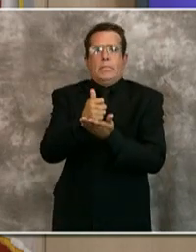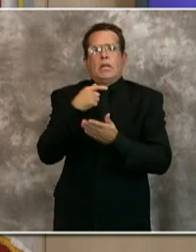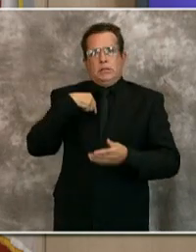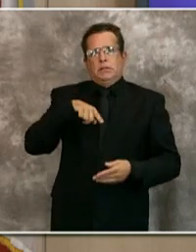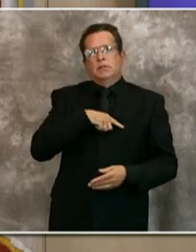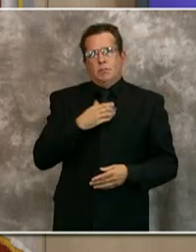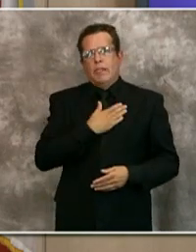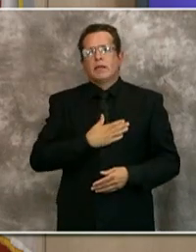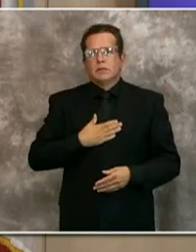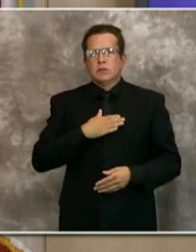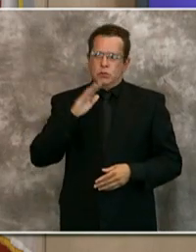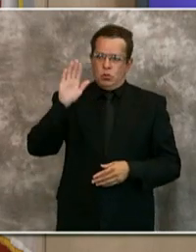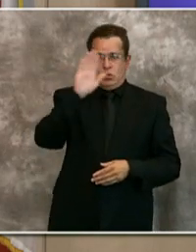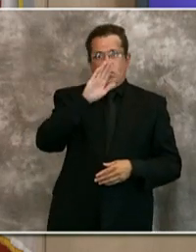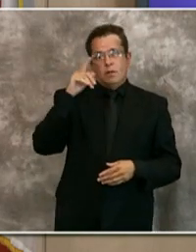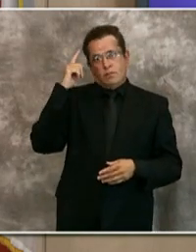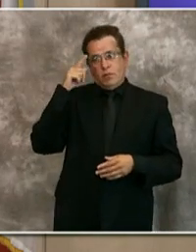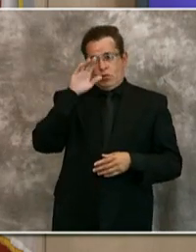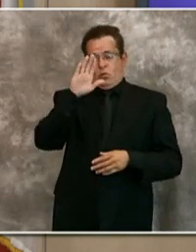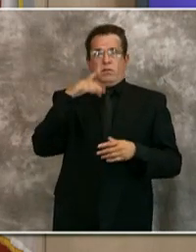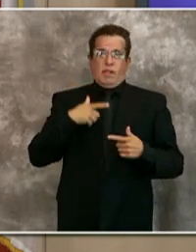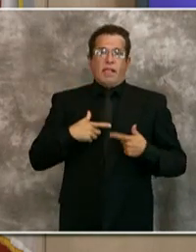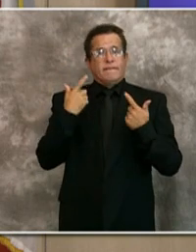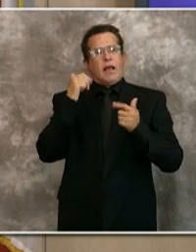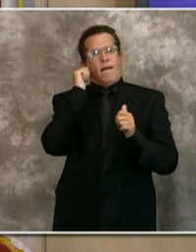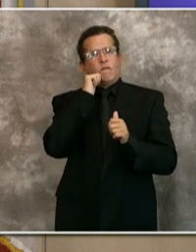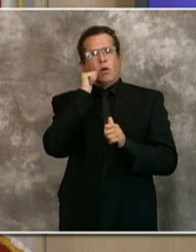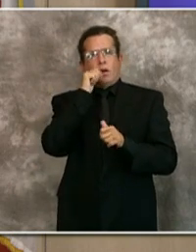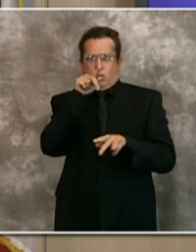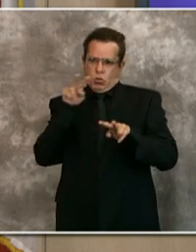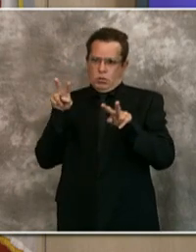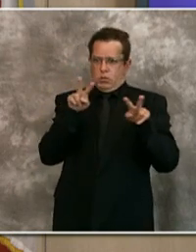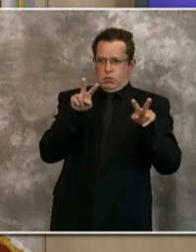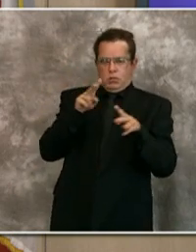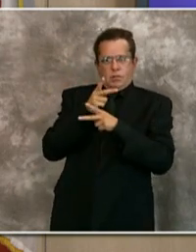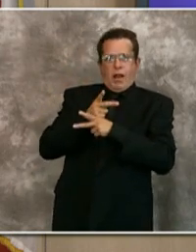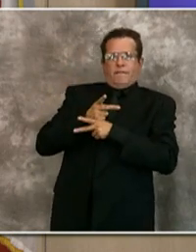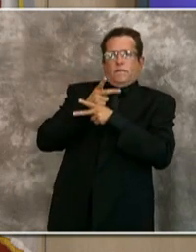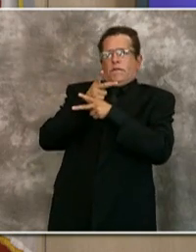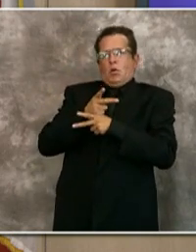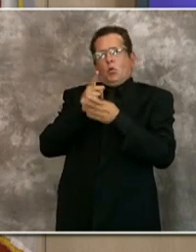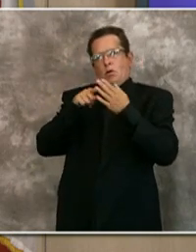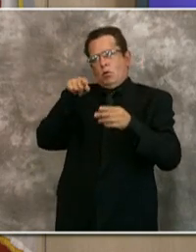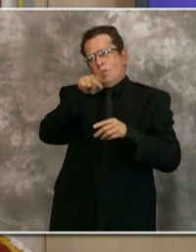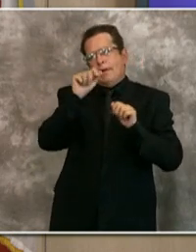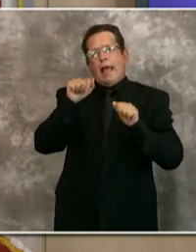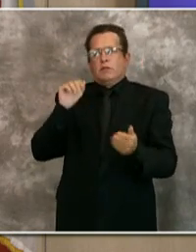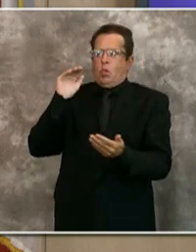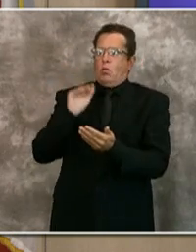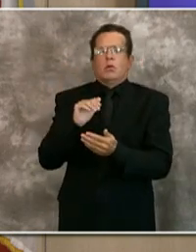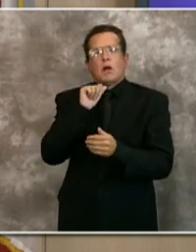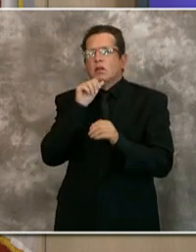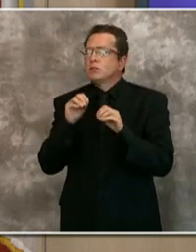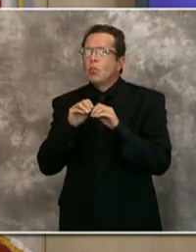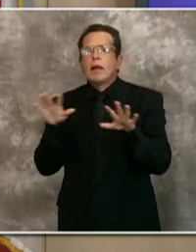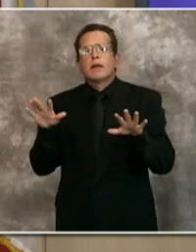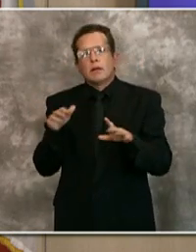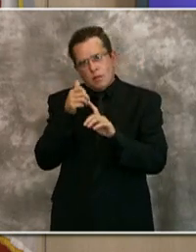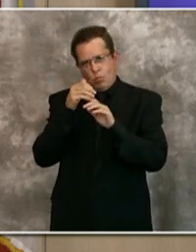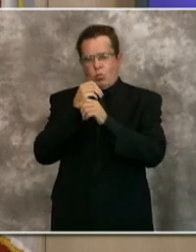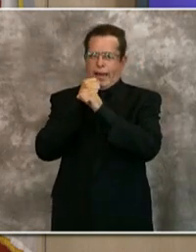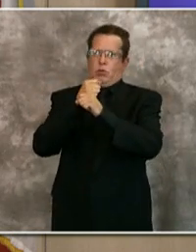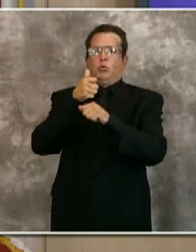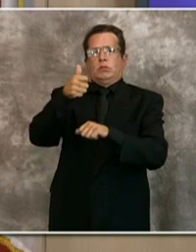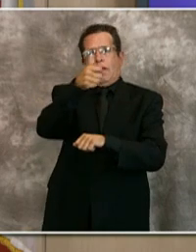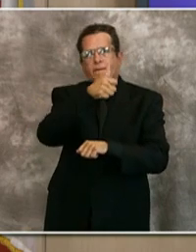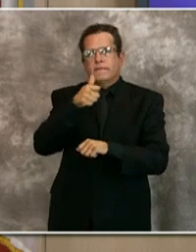and mentality that every day we will go about our life doing everything we possibly can to try and slow that spread, to protect the